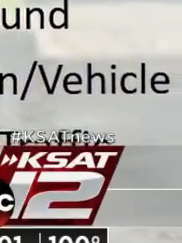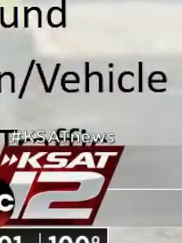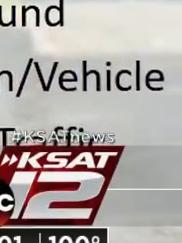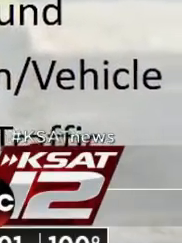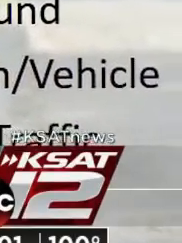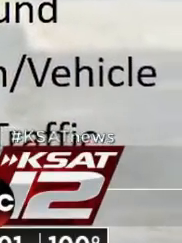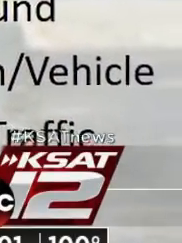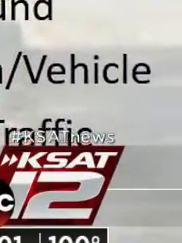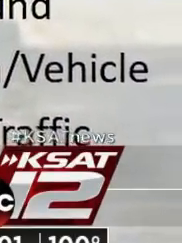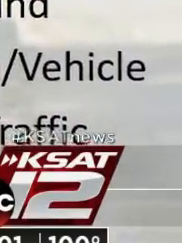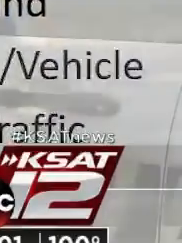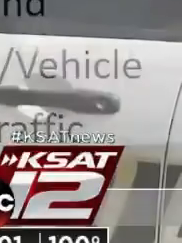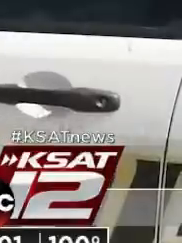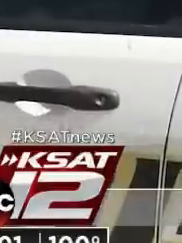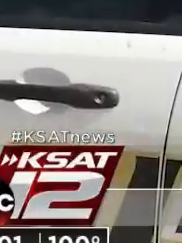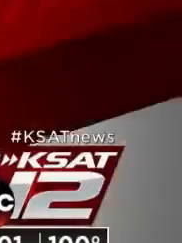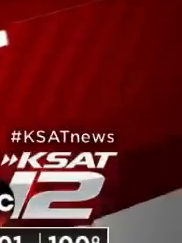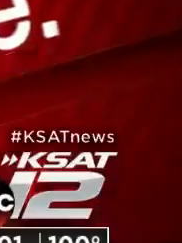would respond instead.